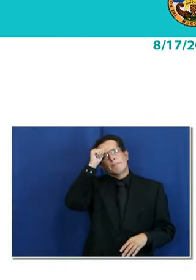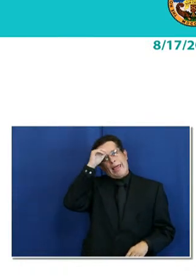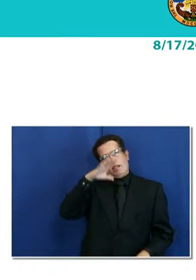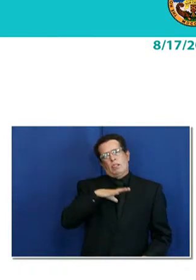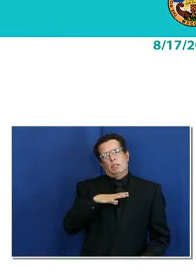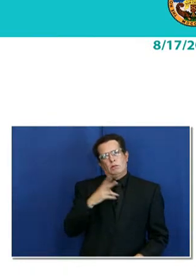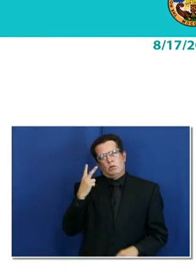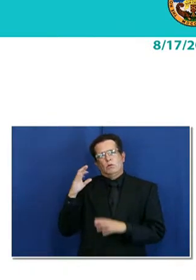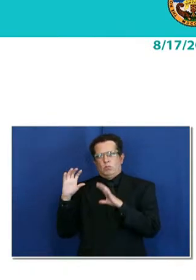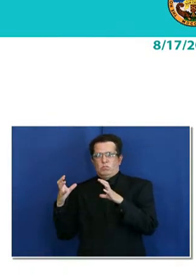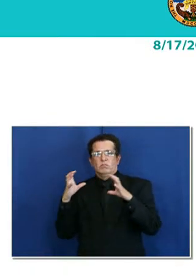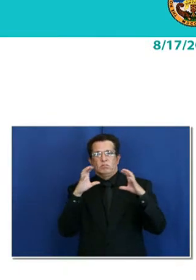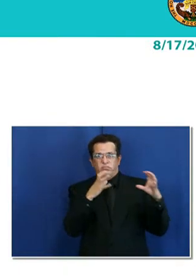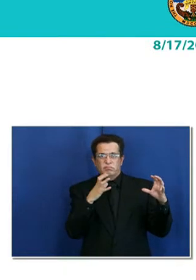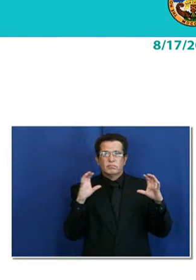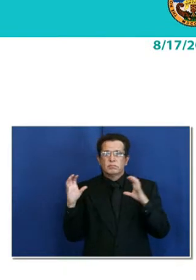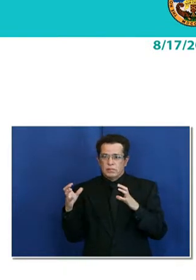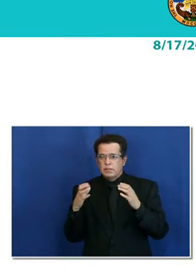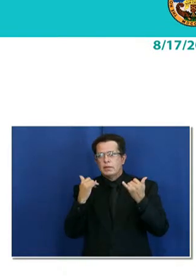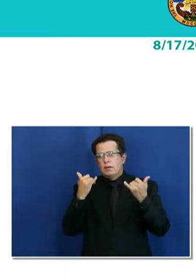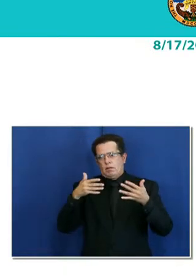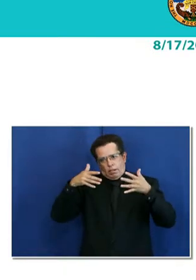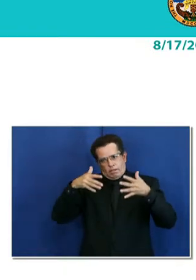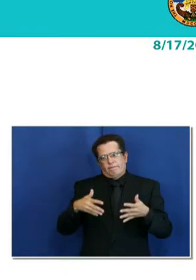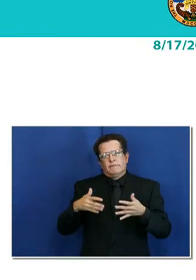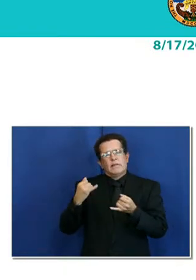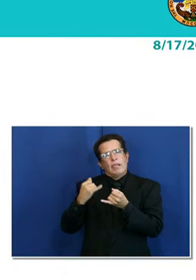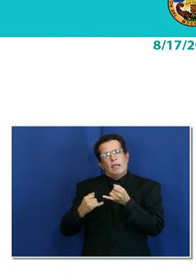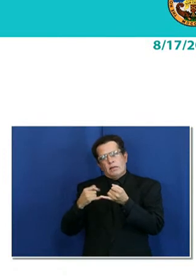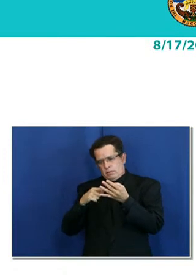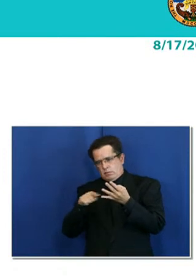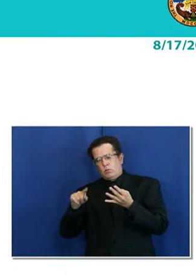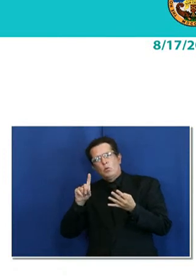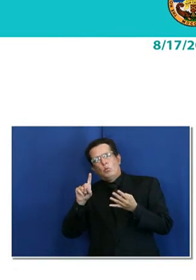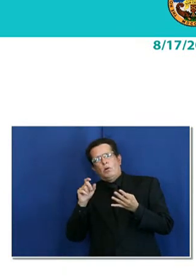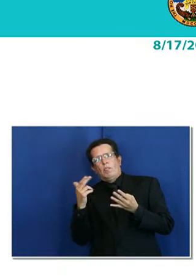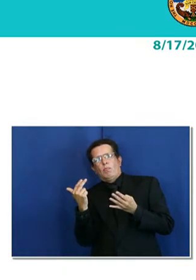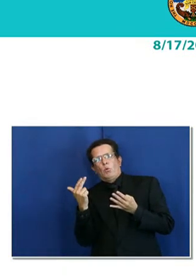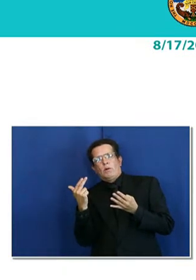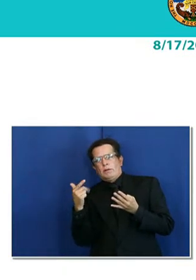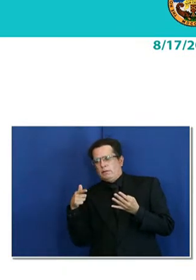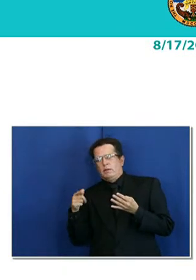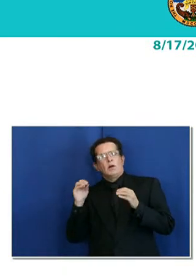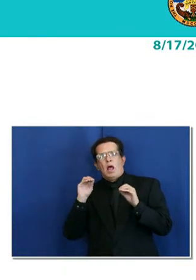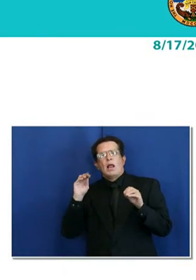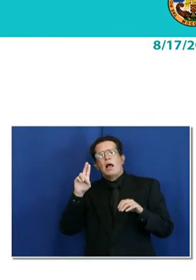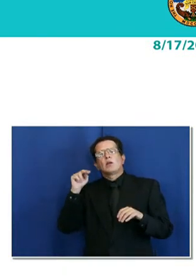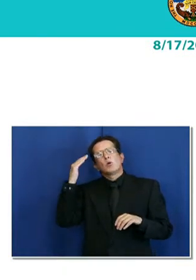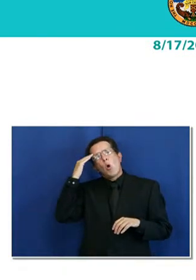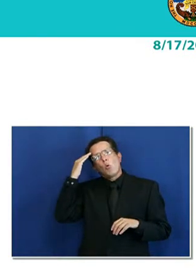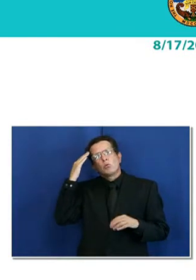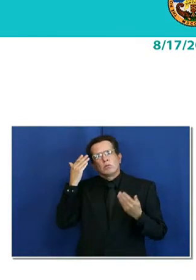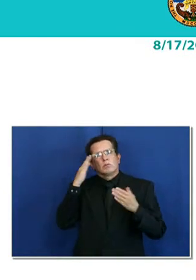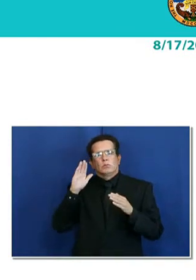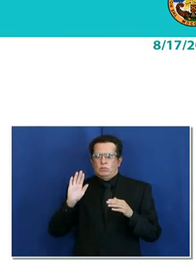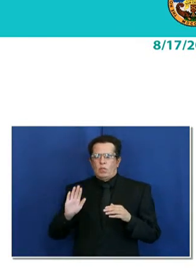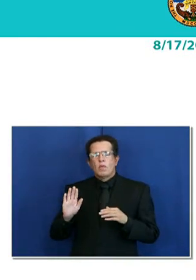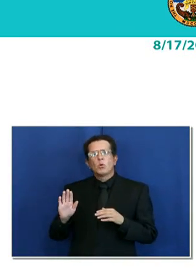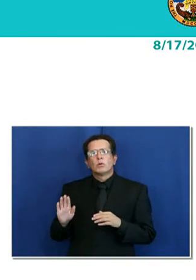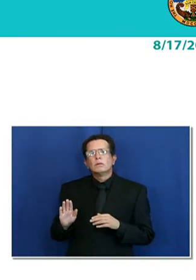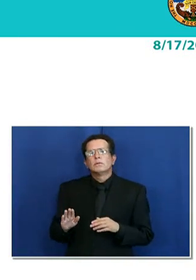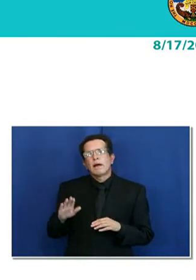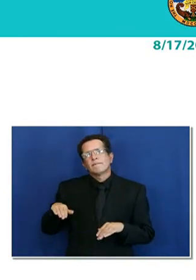are leaving 113 individuals that have no gender information provided